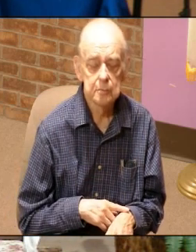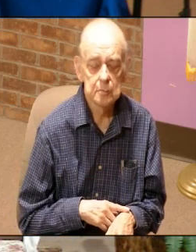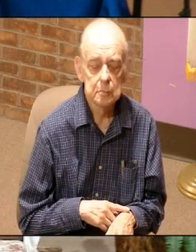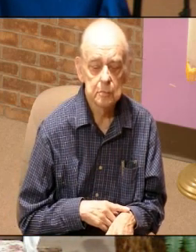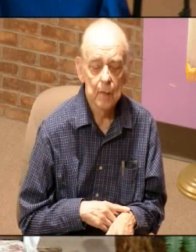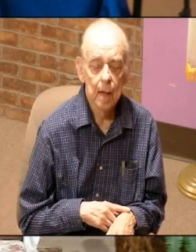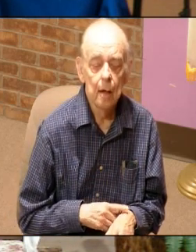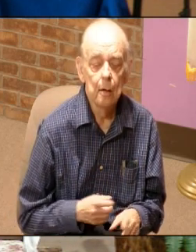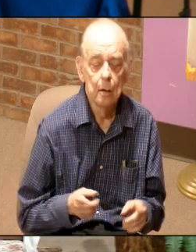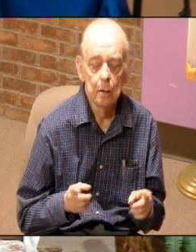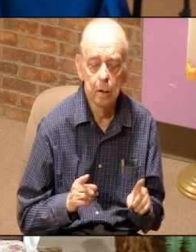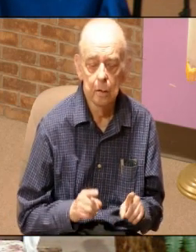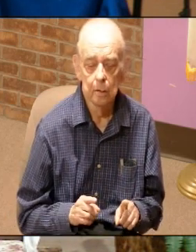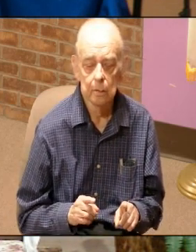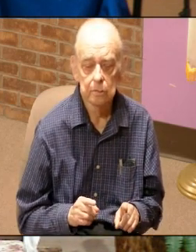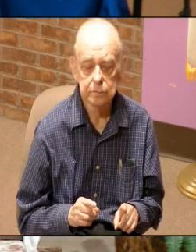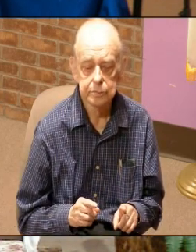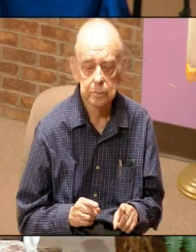when